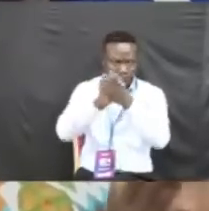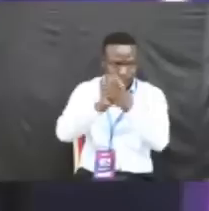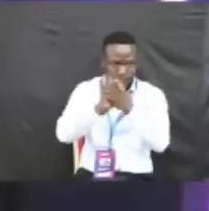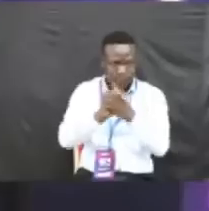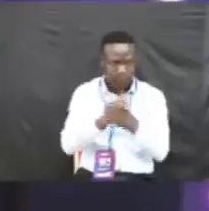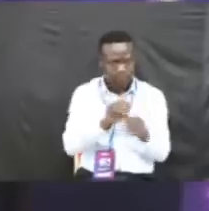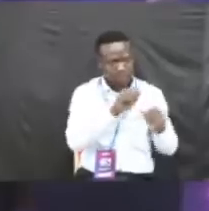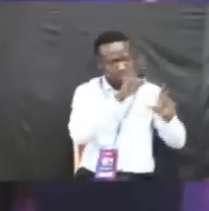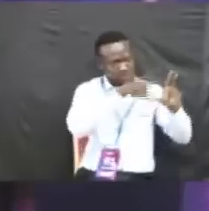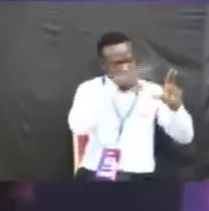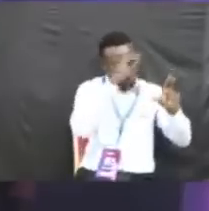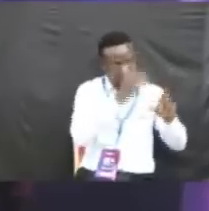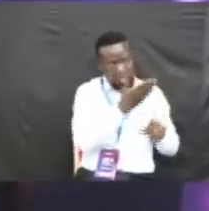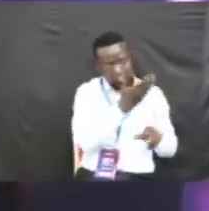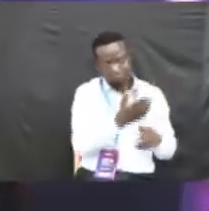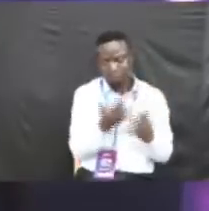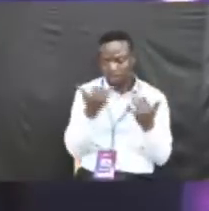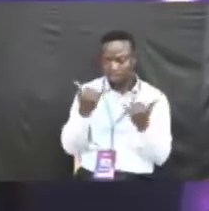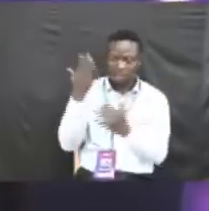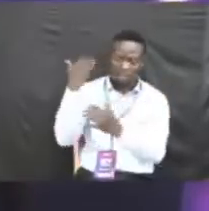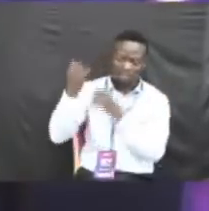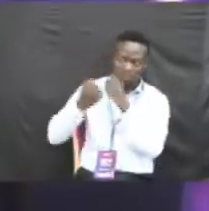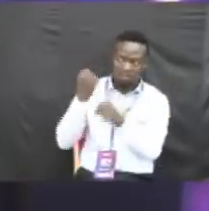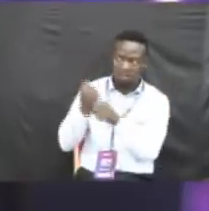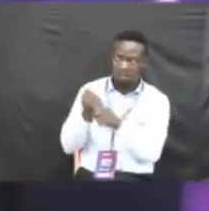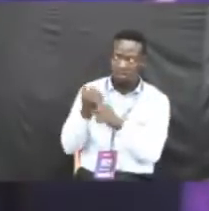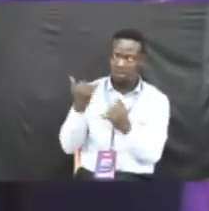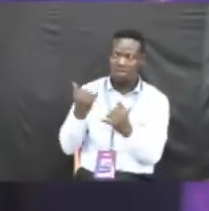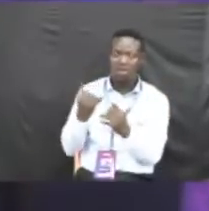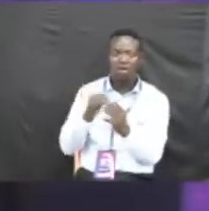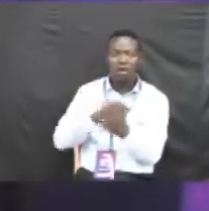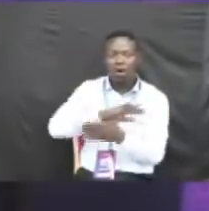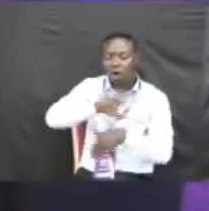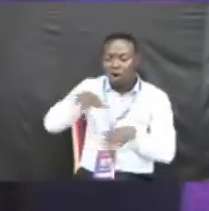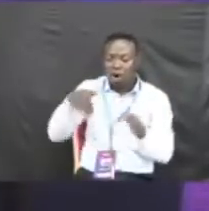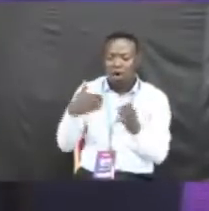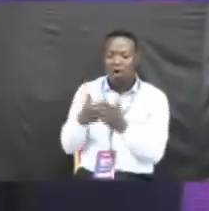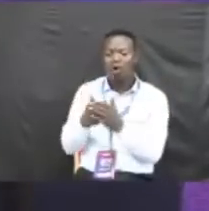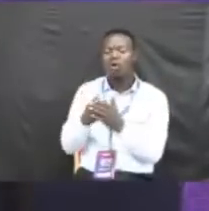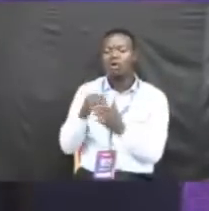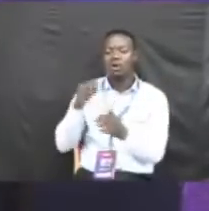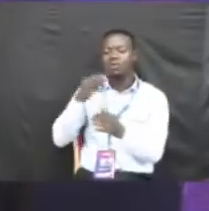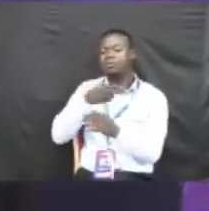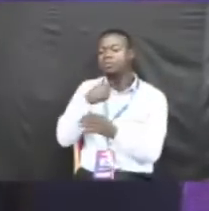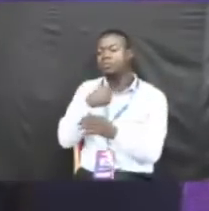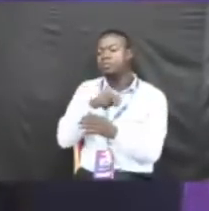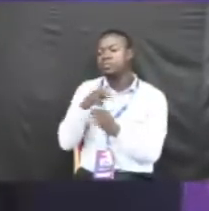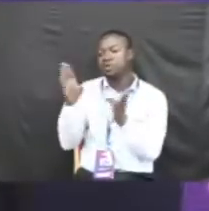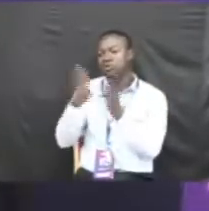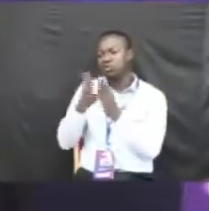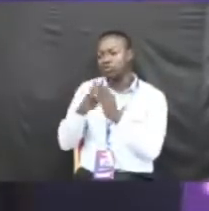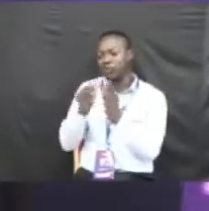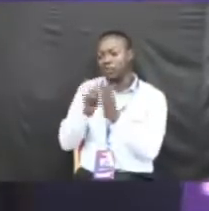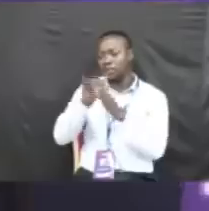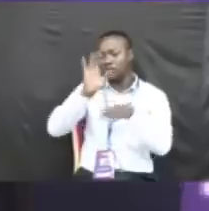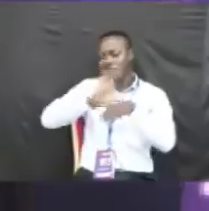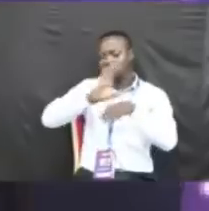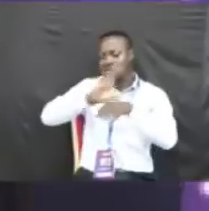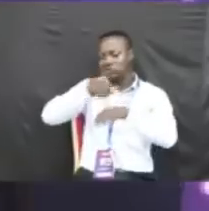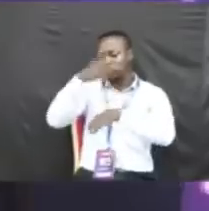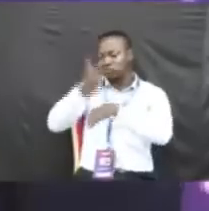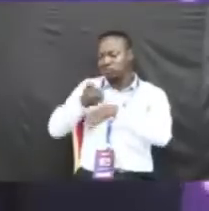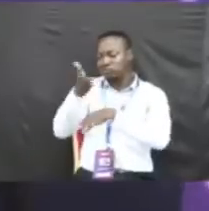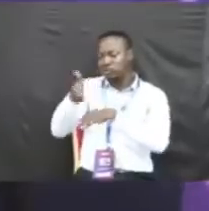Apostle chairman. Last year the all ministers conference organized by the church of Pentecost